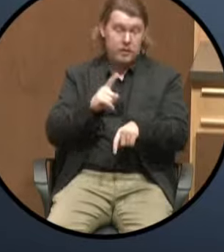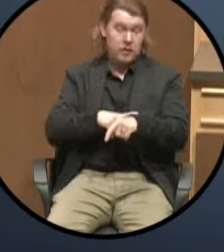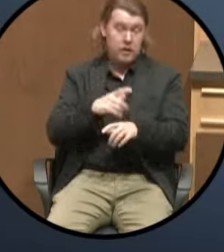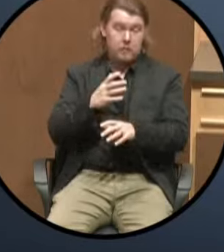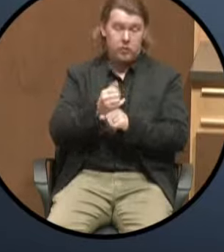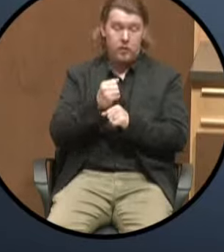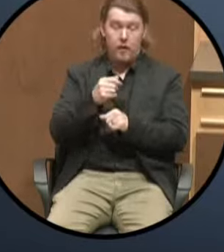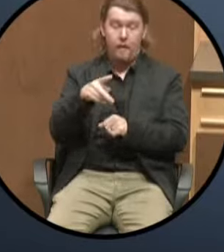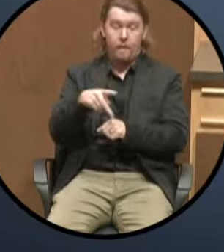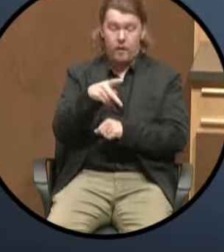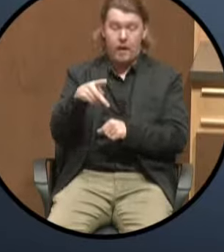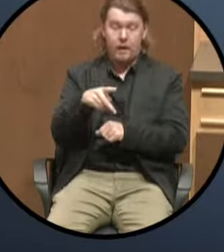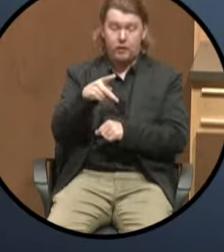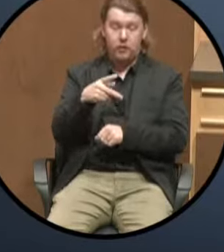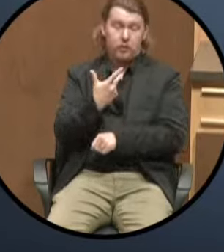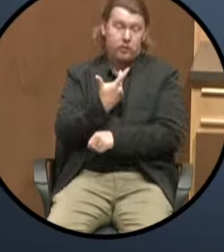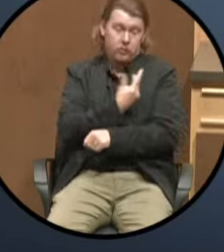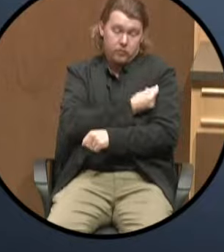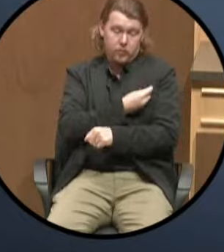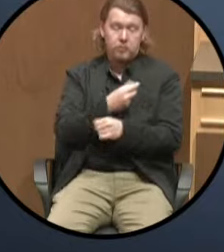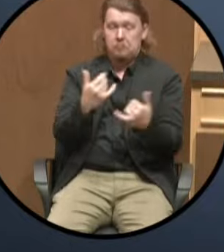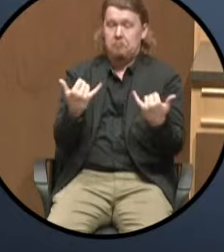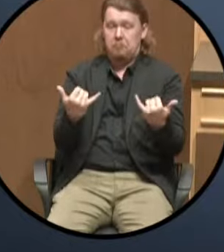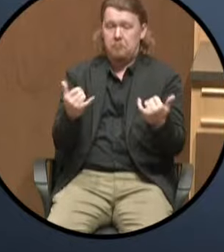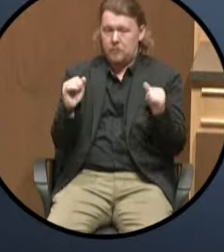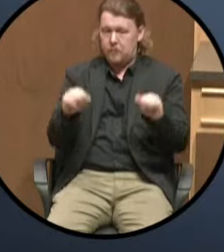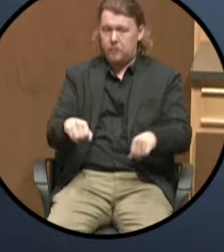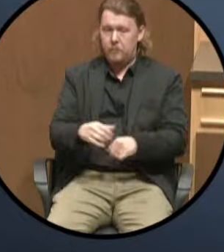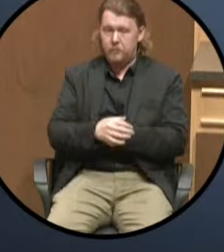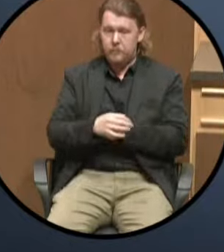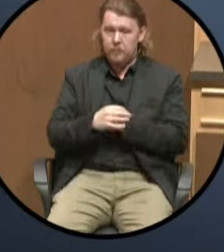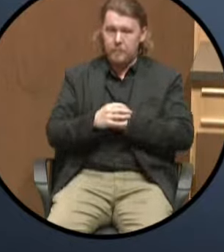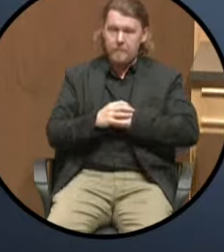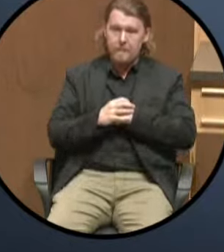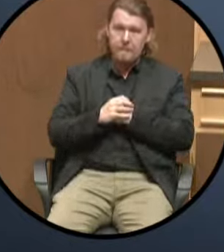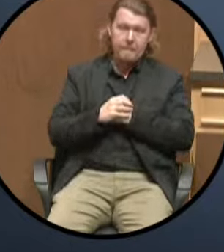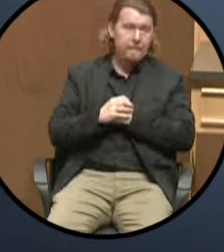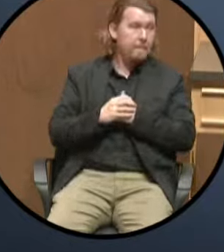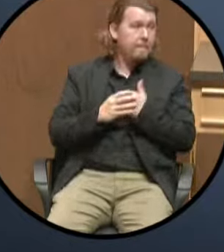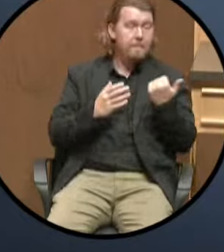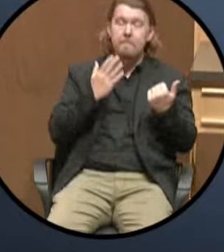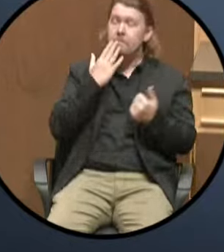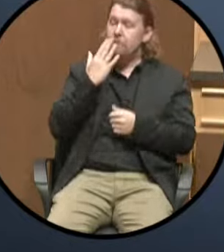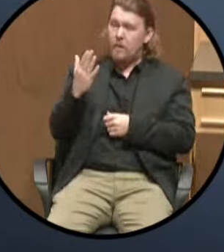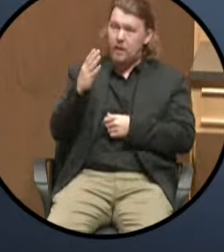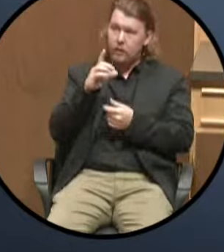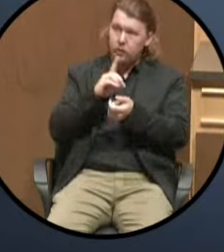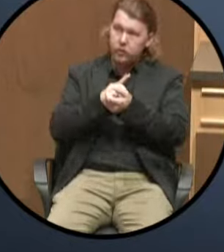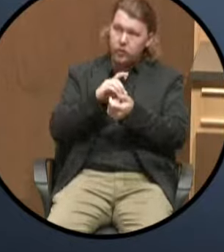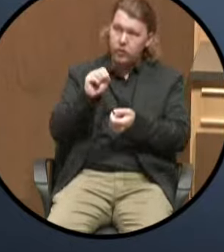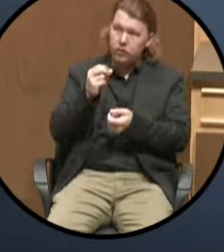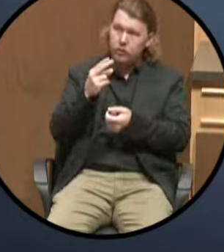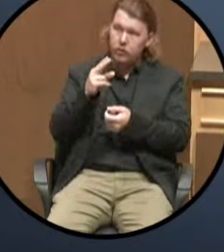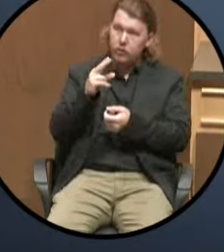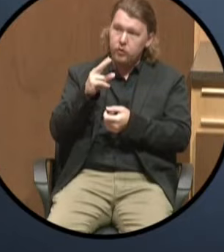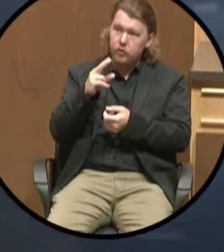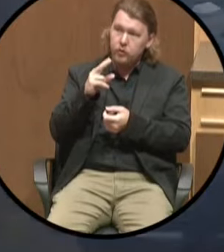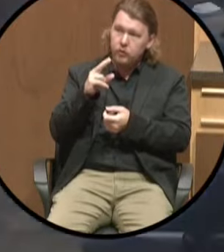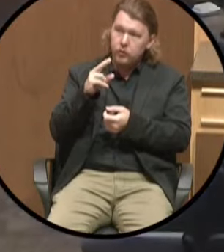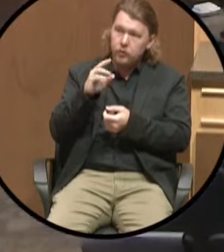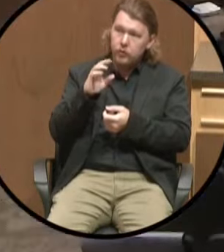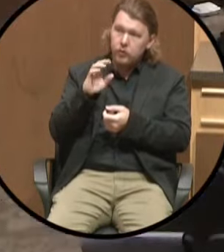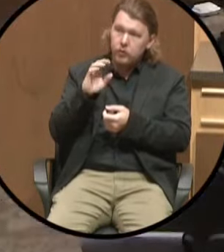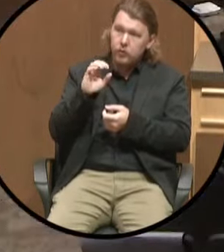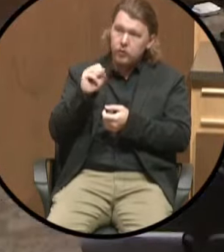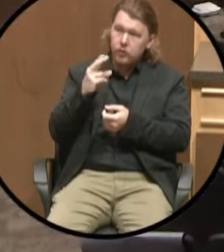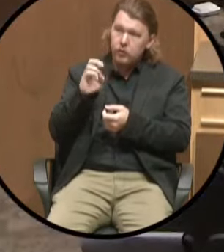the Pfizer-BioNTech vaccine is now. Thank you, Dr. Hsu. Dr. Nielsen, as a pediatrician, I'm sure you've